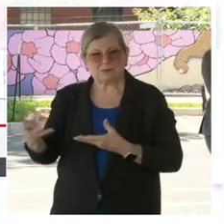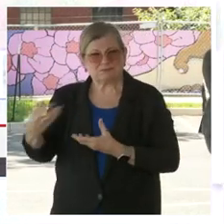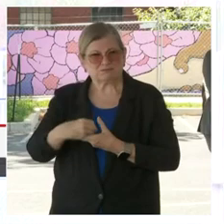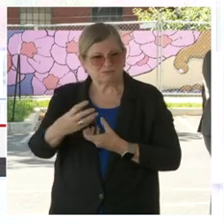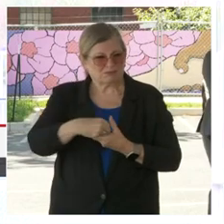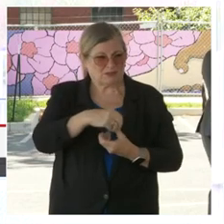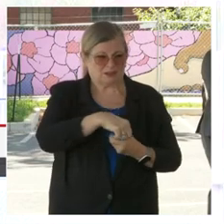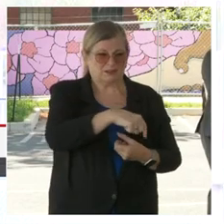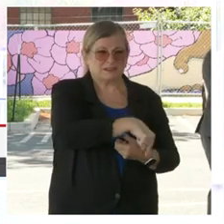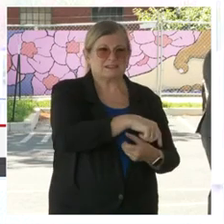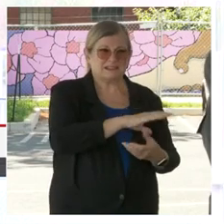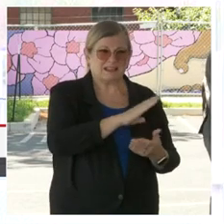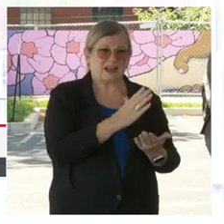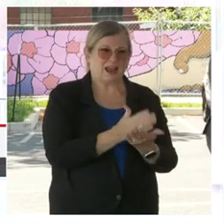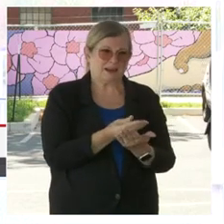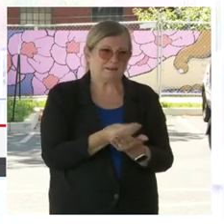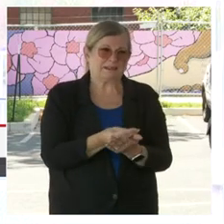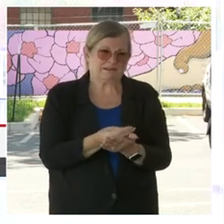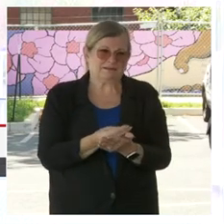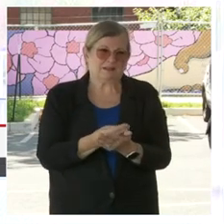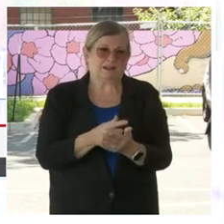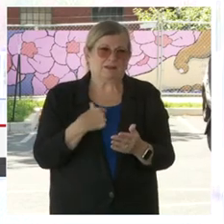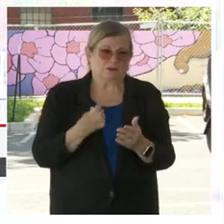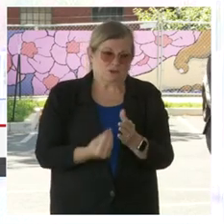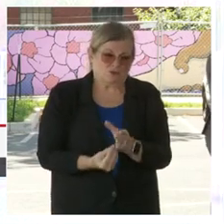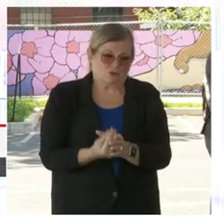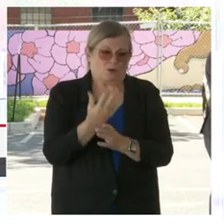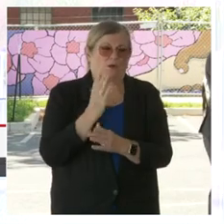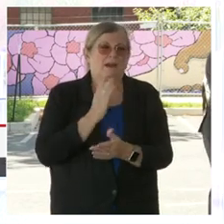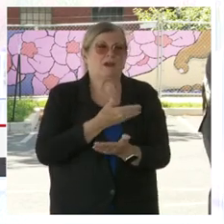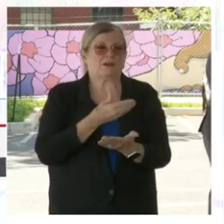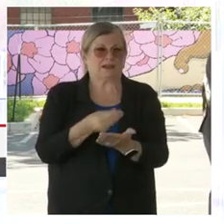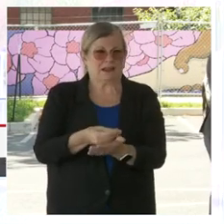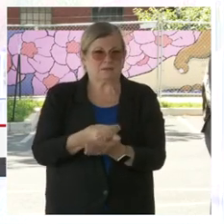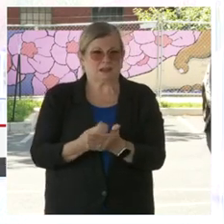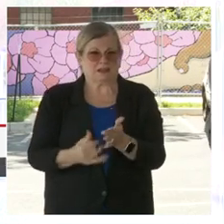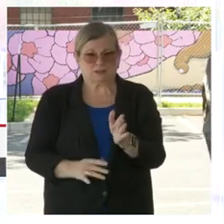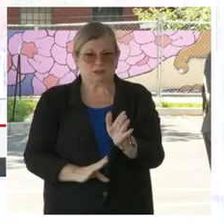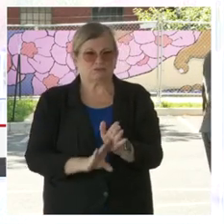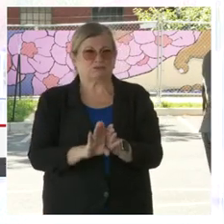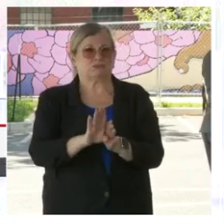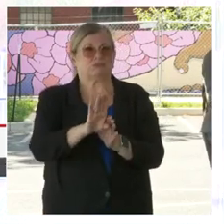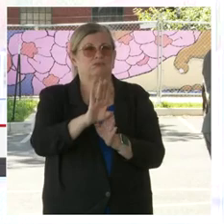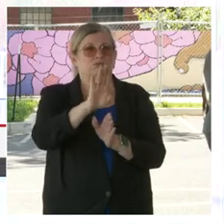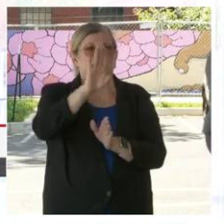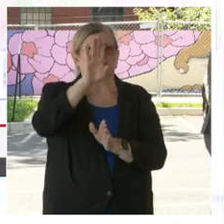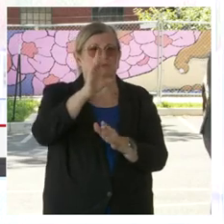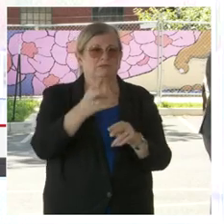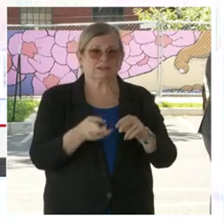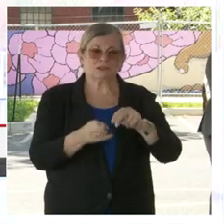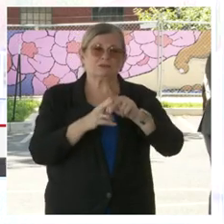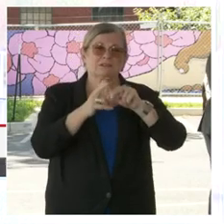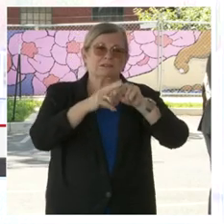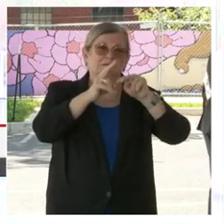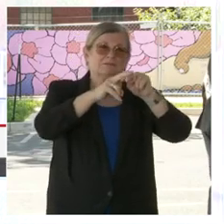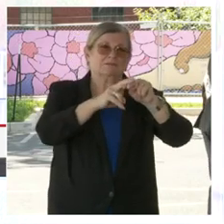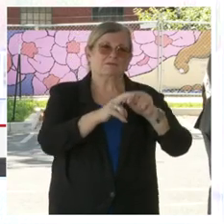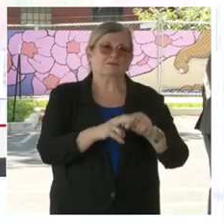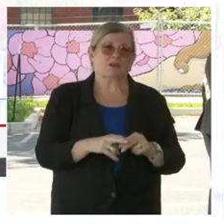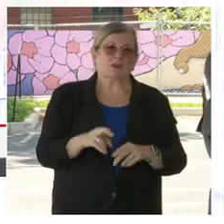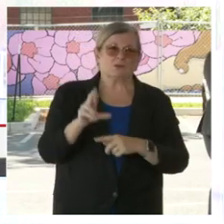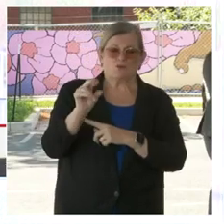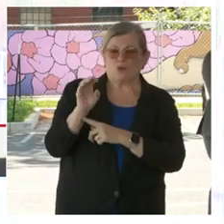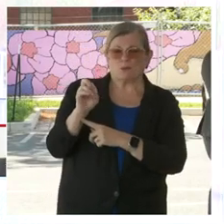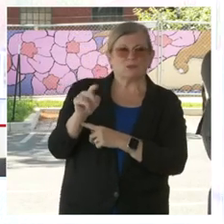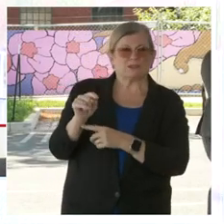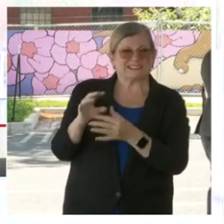and effective way of growing the economy from the bottom up. Robert Friedman also said, real wealth